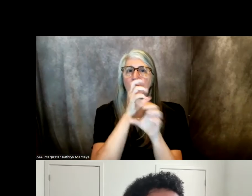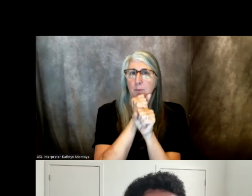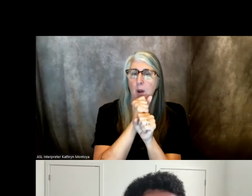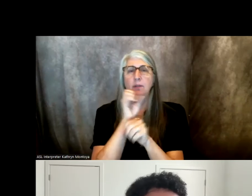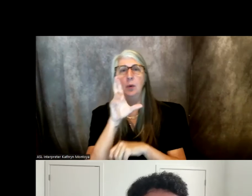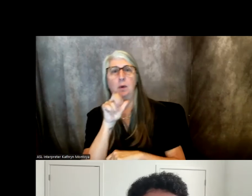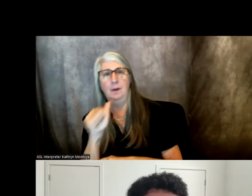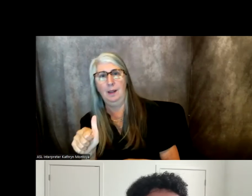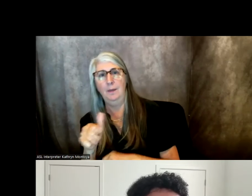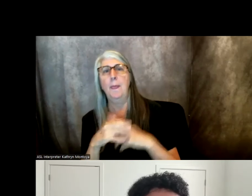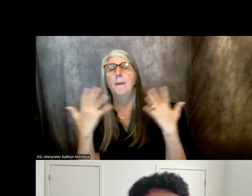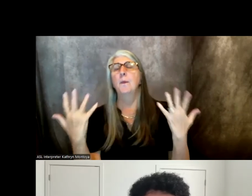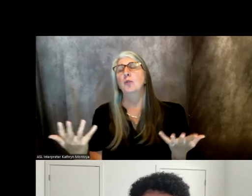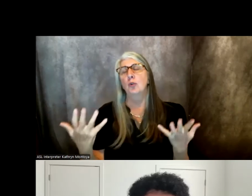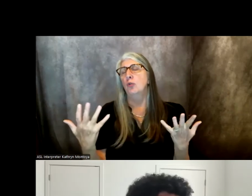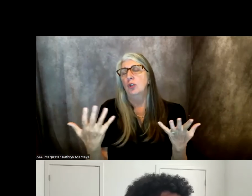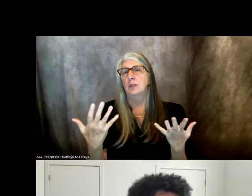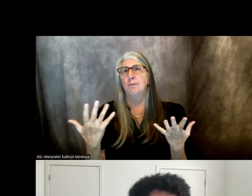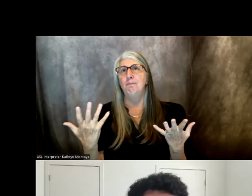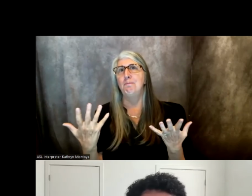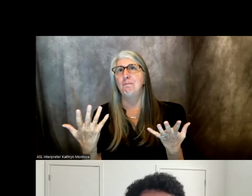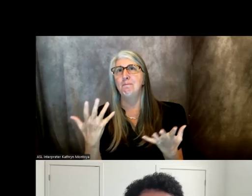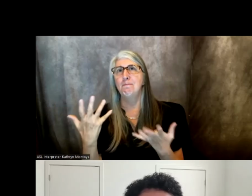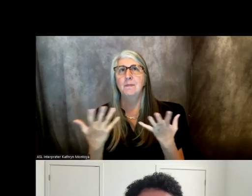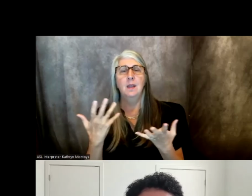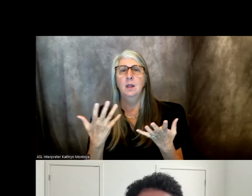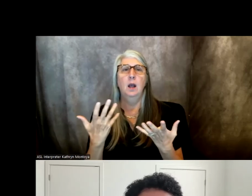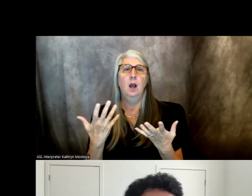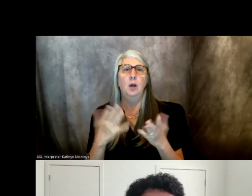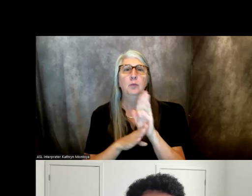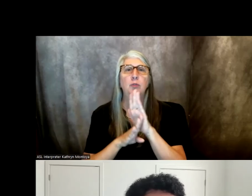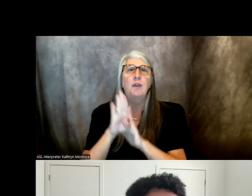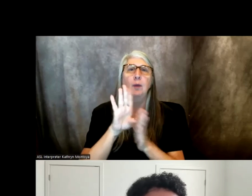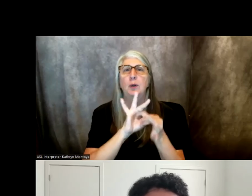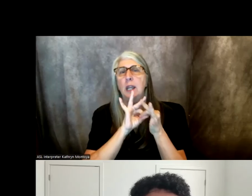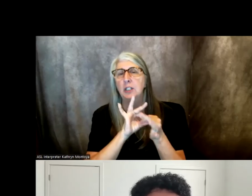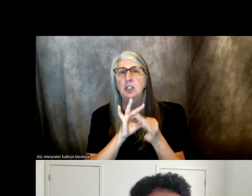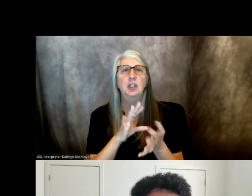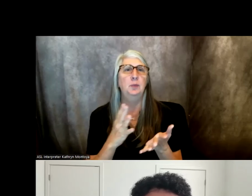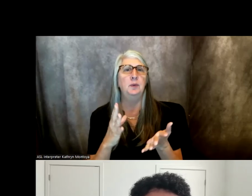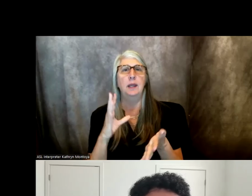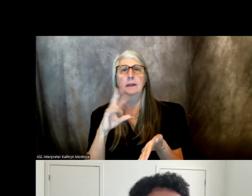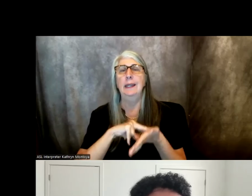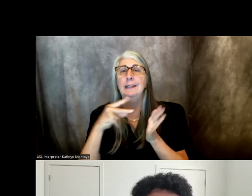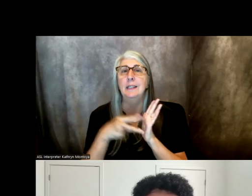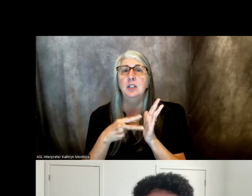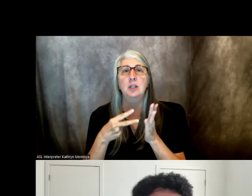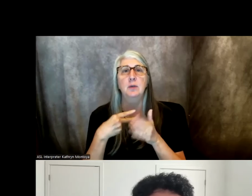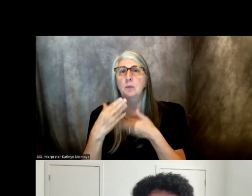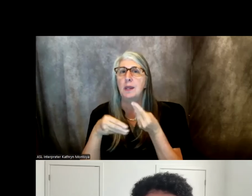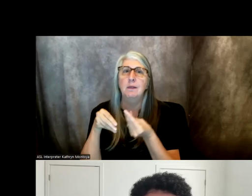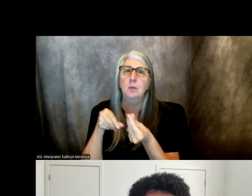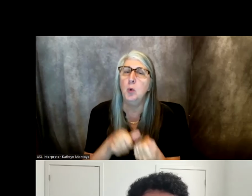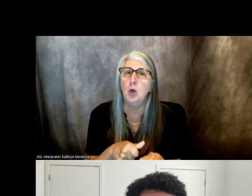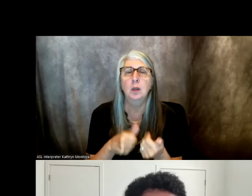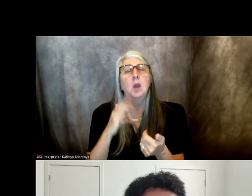so just acknowledging, even with great relationships and great intentions of making this work, you're still going to just run into